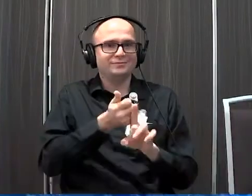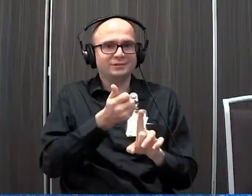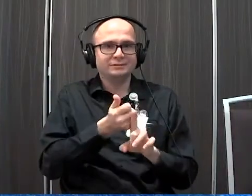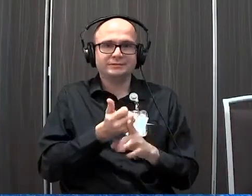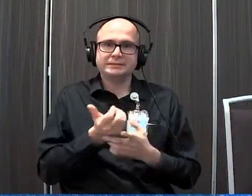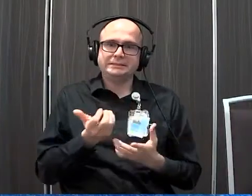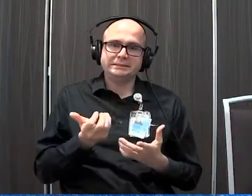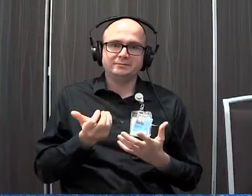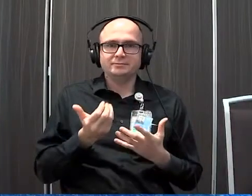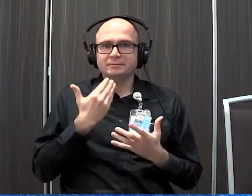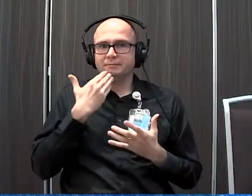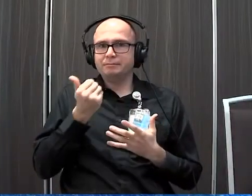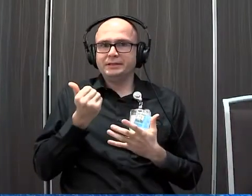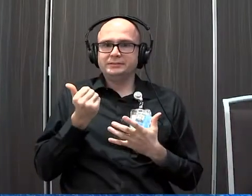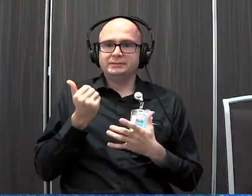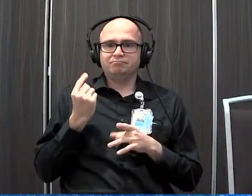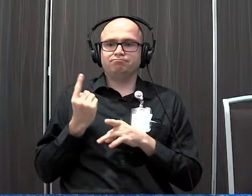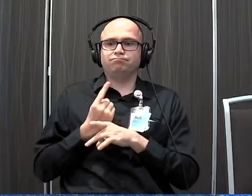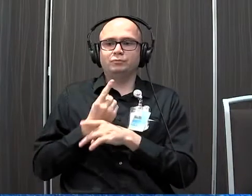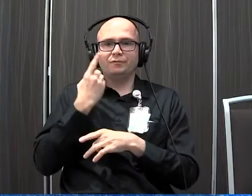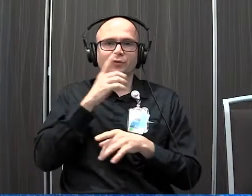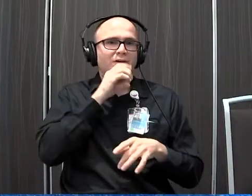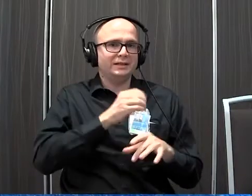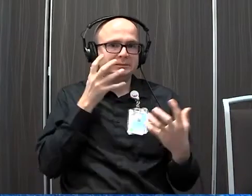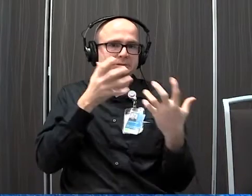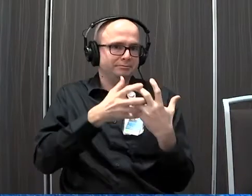the most age-appropriate way.